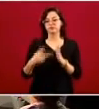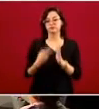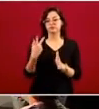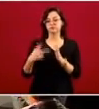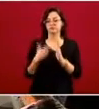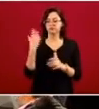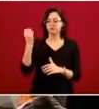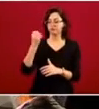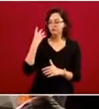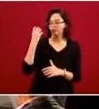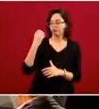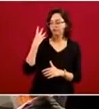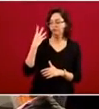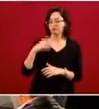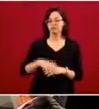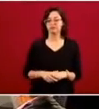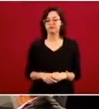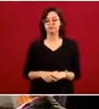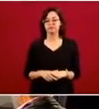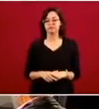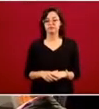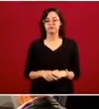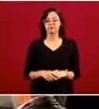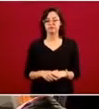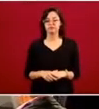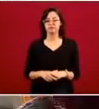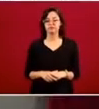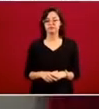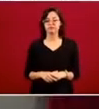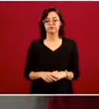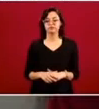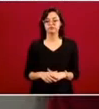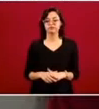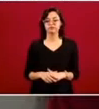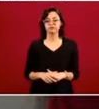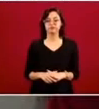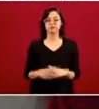like to give the floor to our spokesperson.